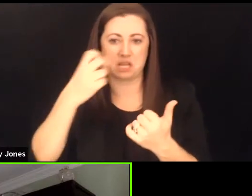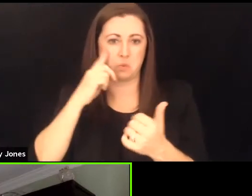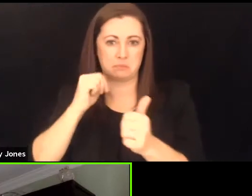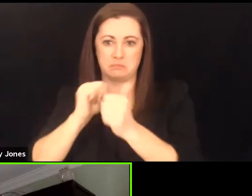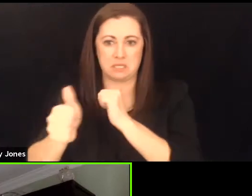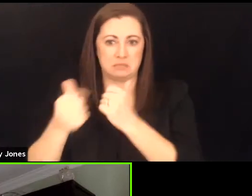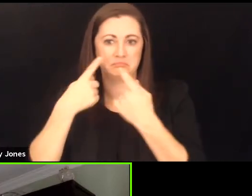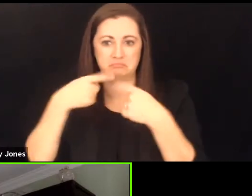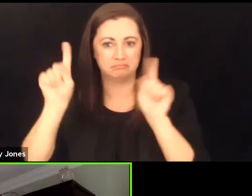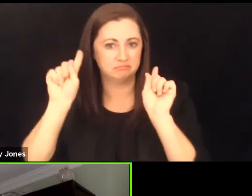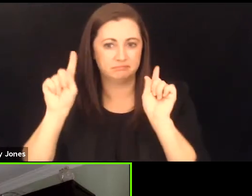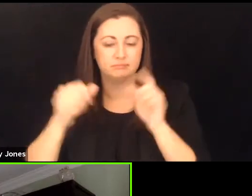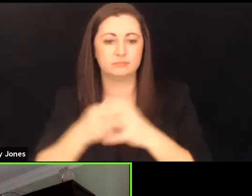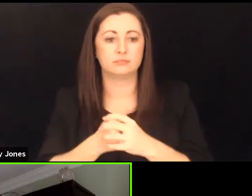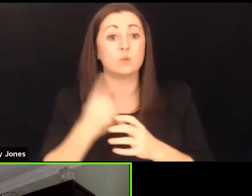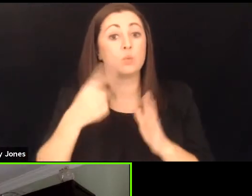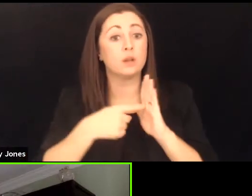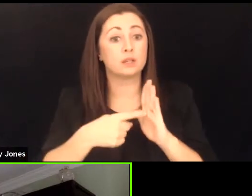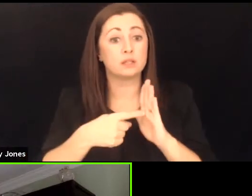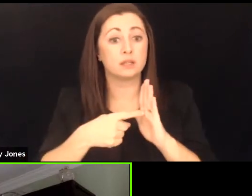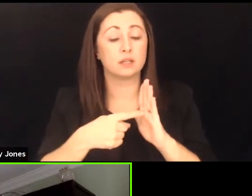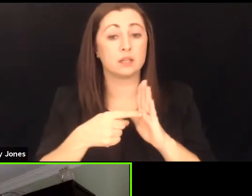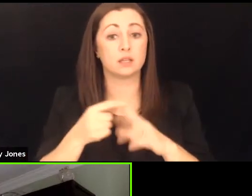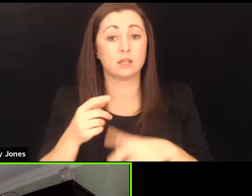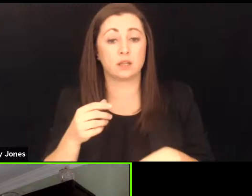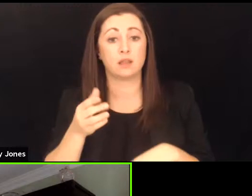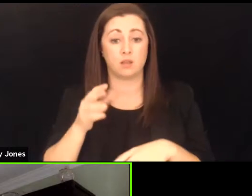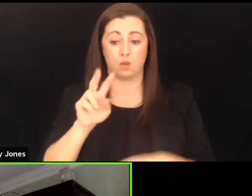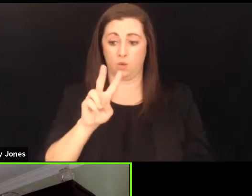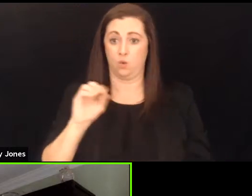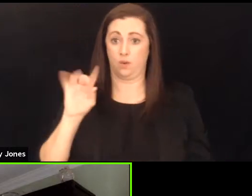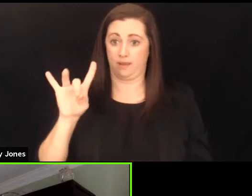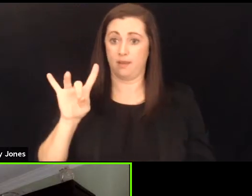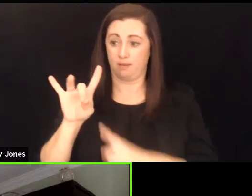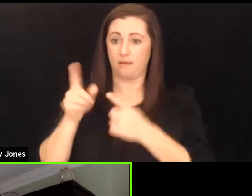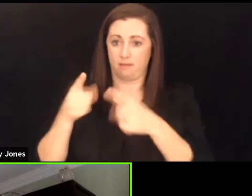Hmm. One example of that is, after that, after